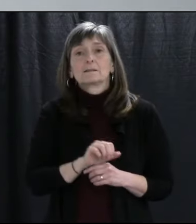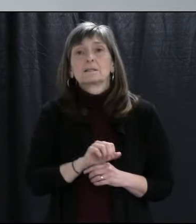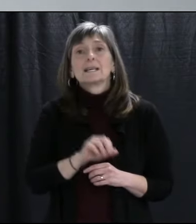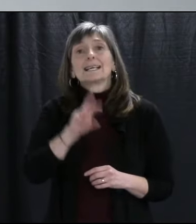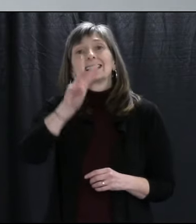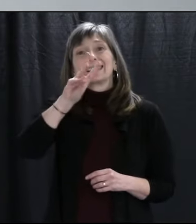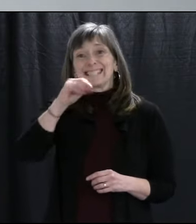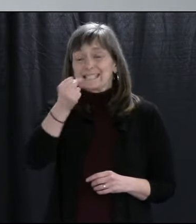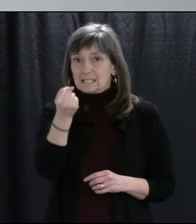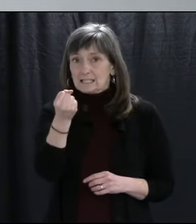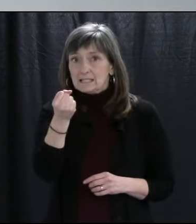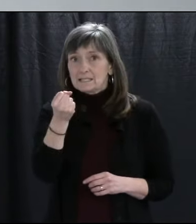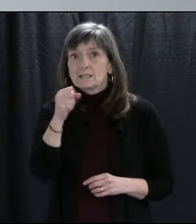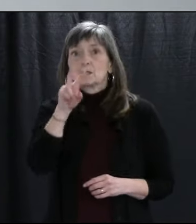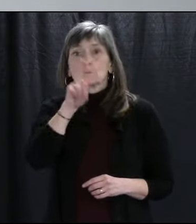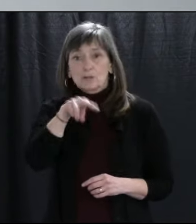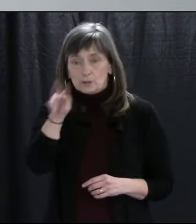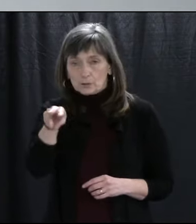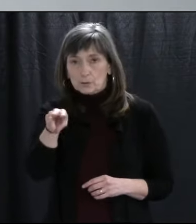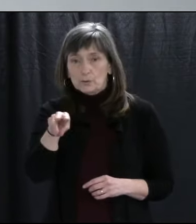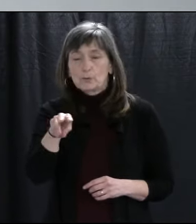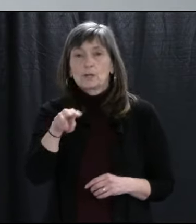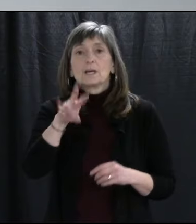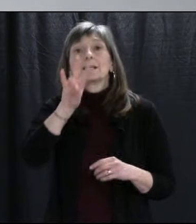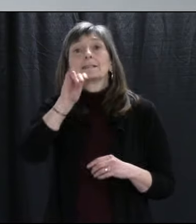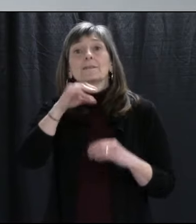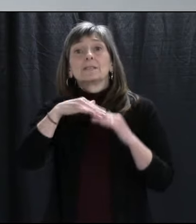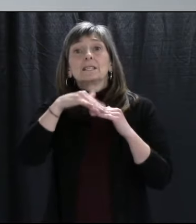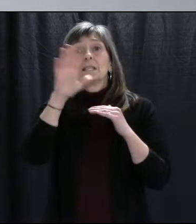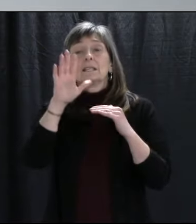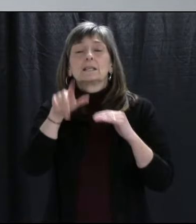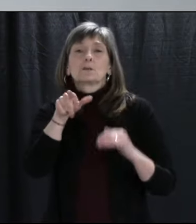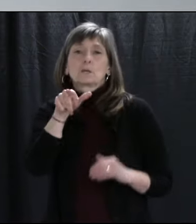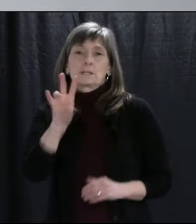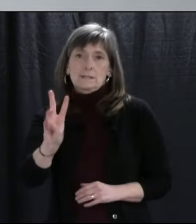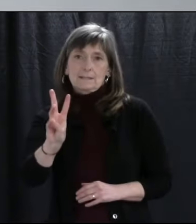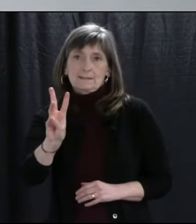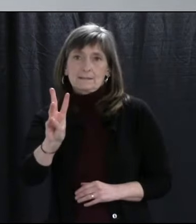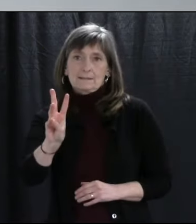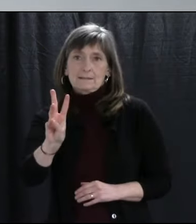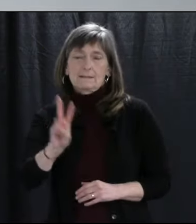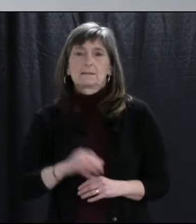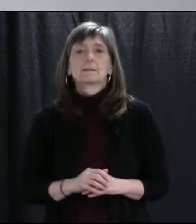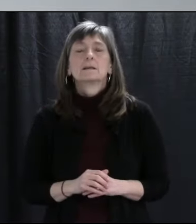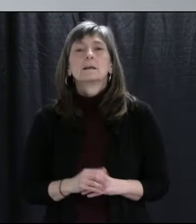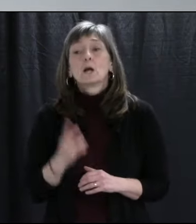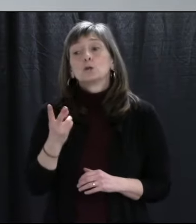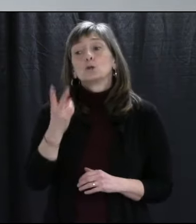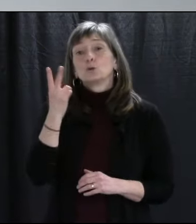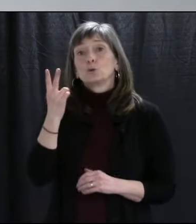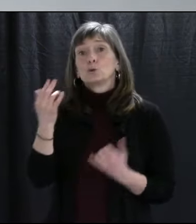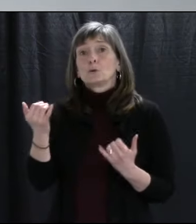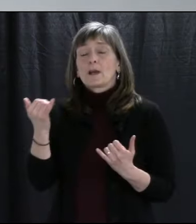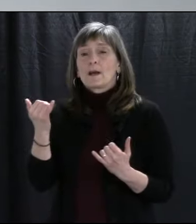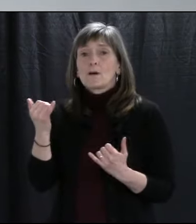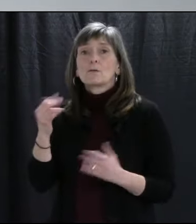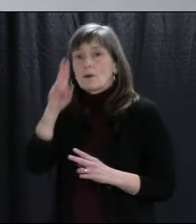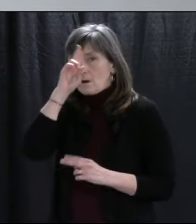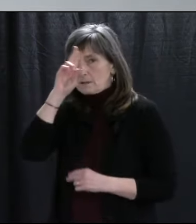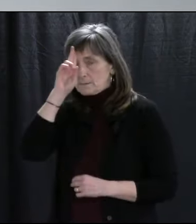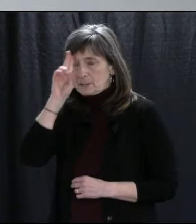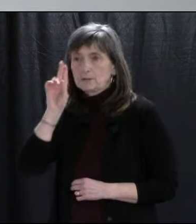and 69, and 26 above age 70. 2 people have been admitted to hospital due to the